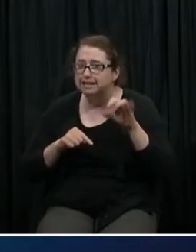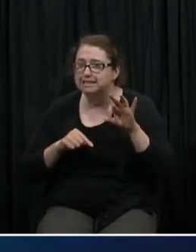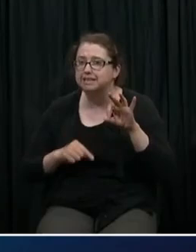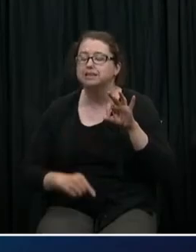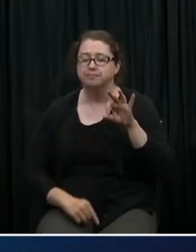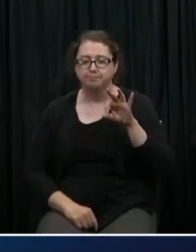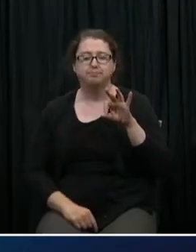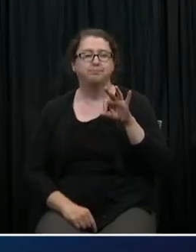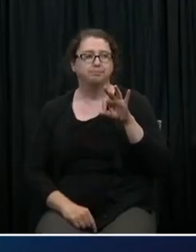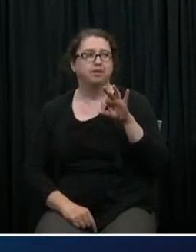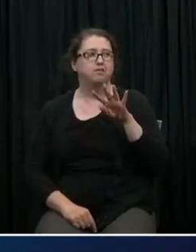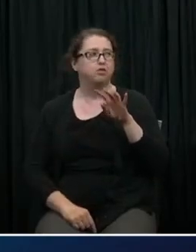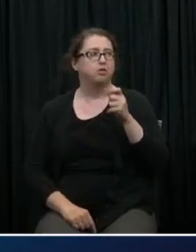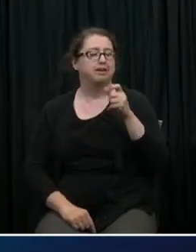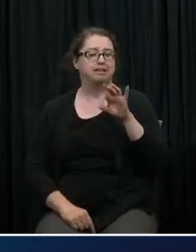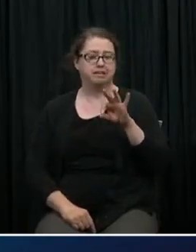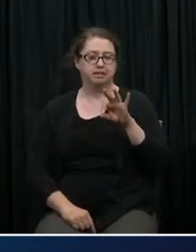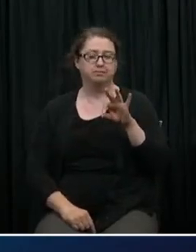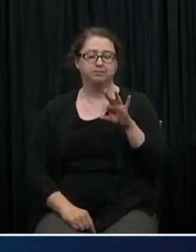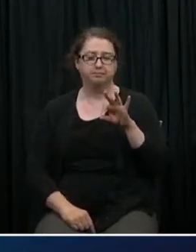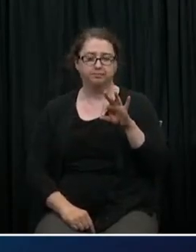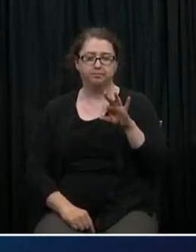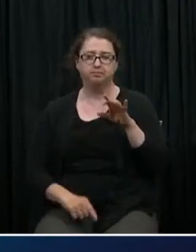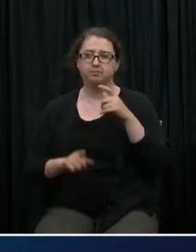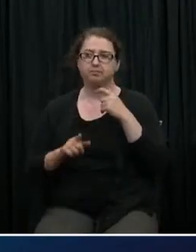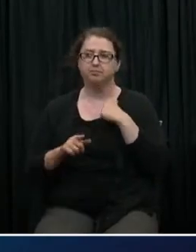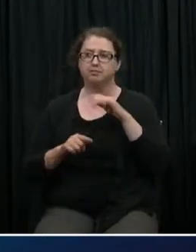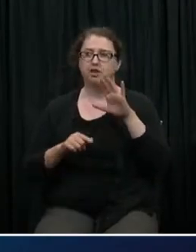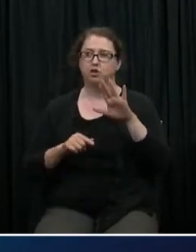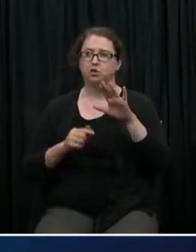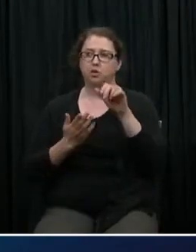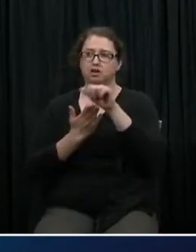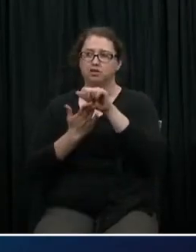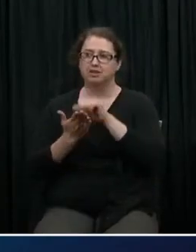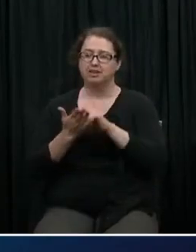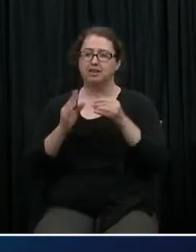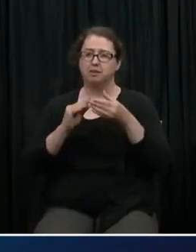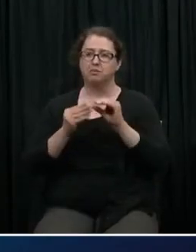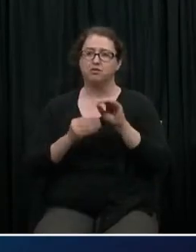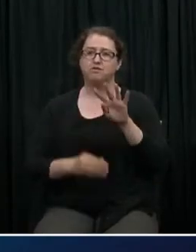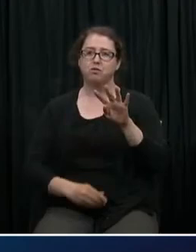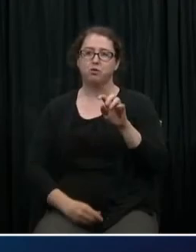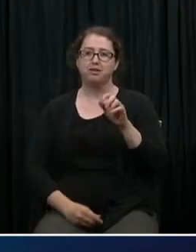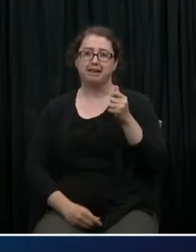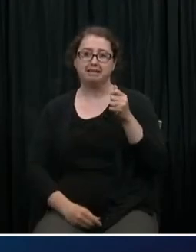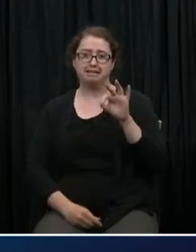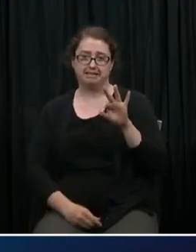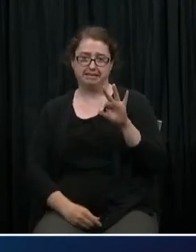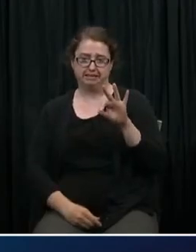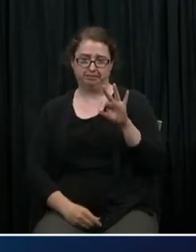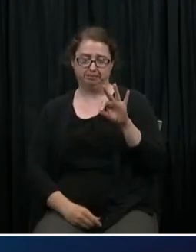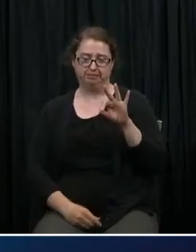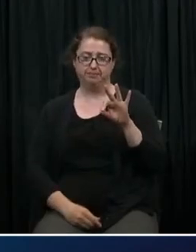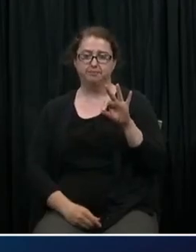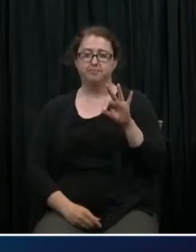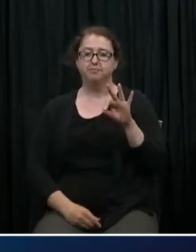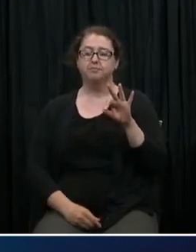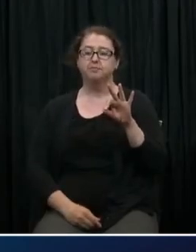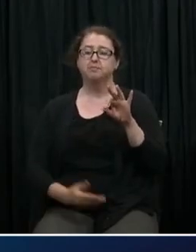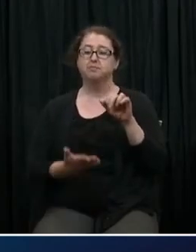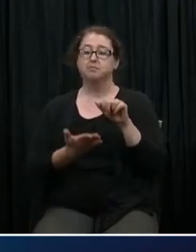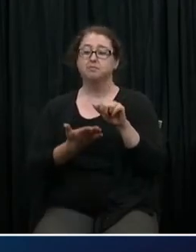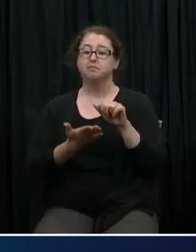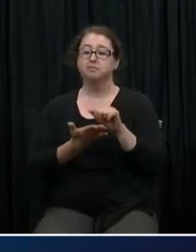So look at in your agenda, look at number 419, which is on